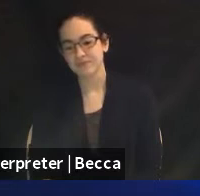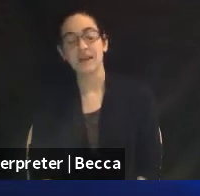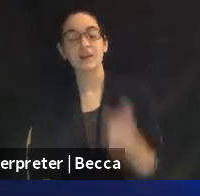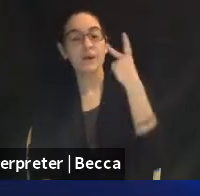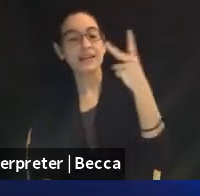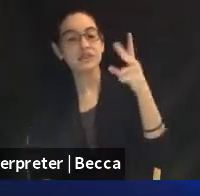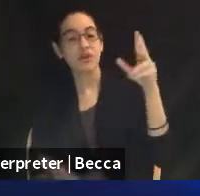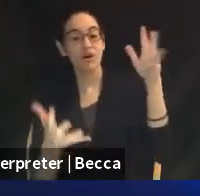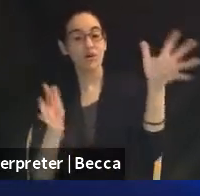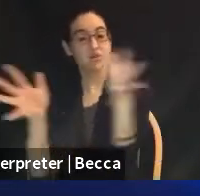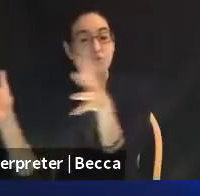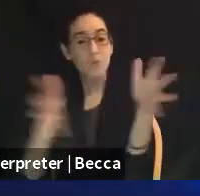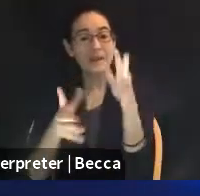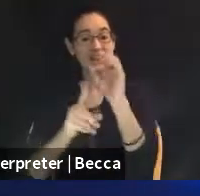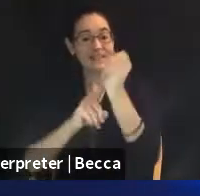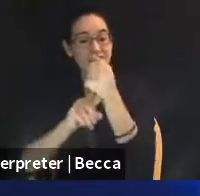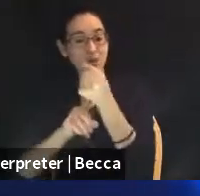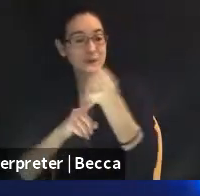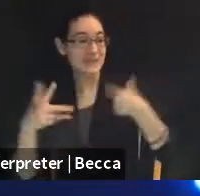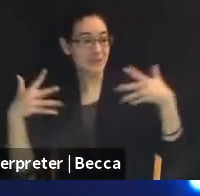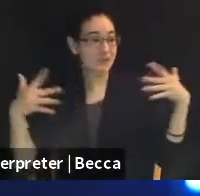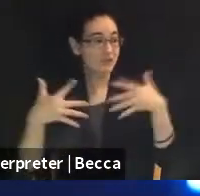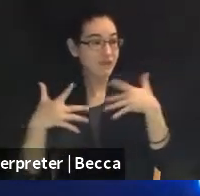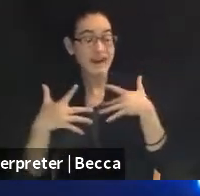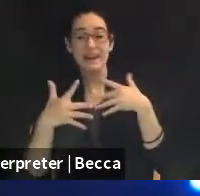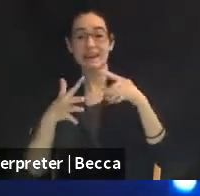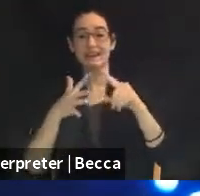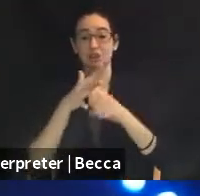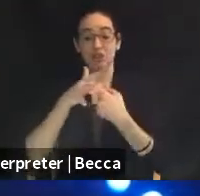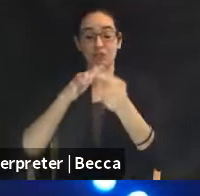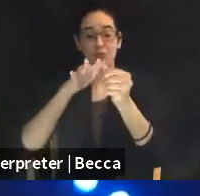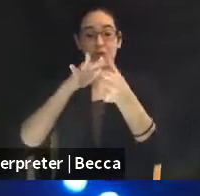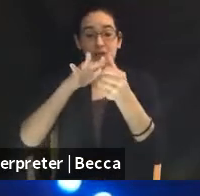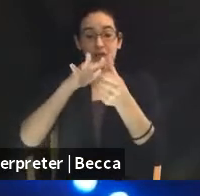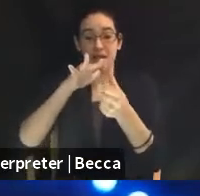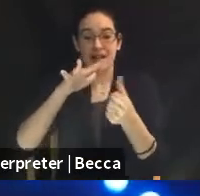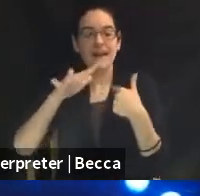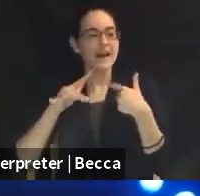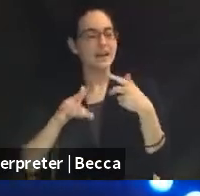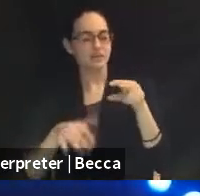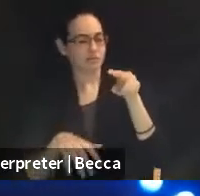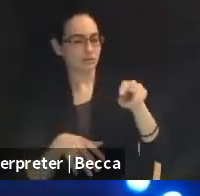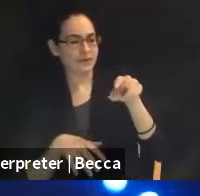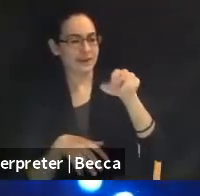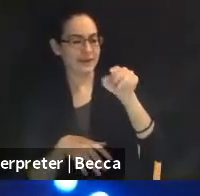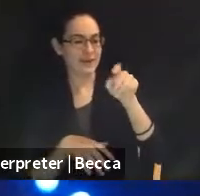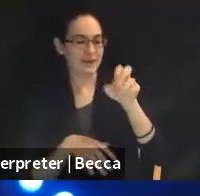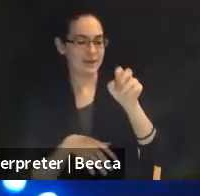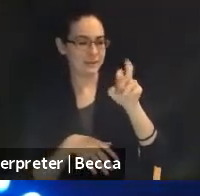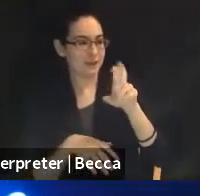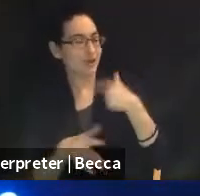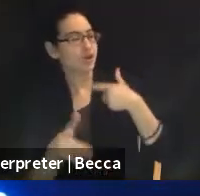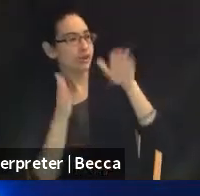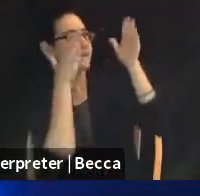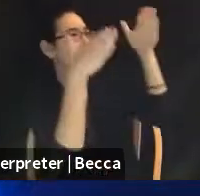situation, he was afraid and began to sink. And it's easy to look at somebody like Peter and like, oh, dude, just keep your eyes on Jesus, man.